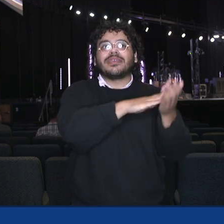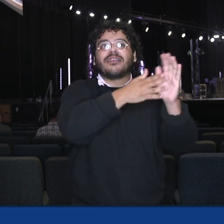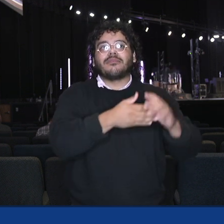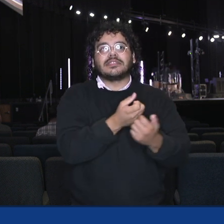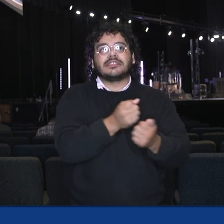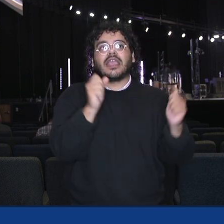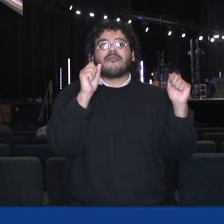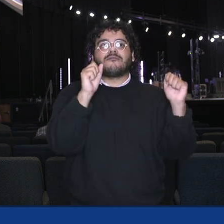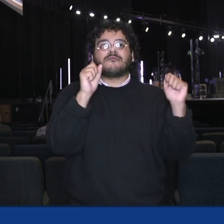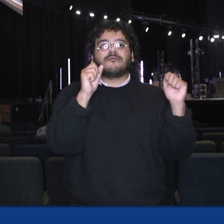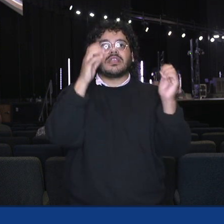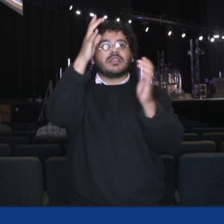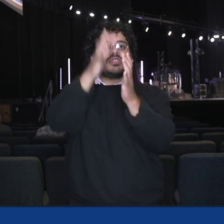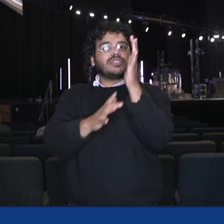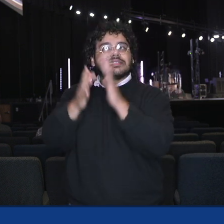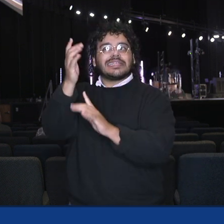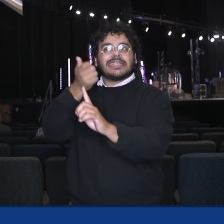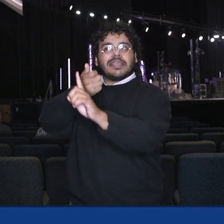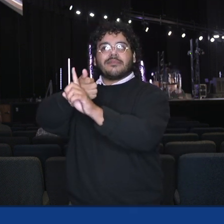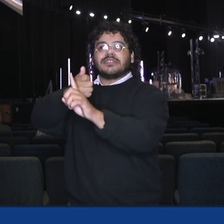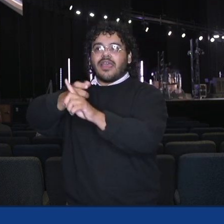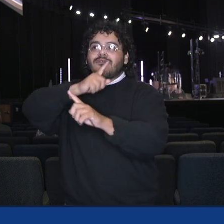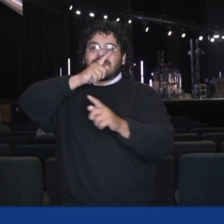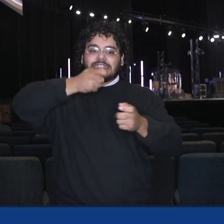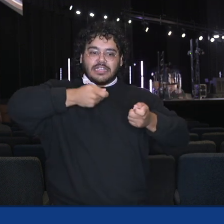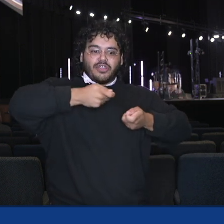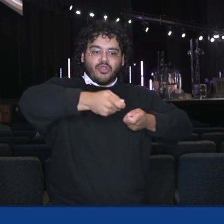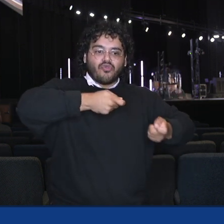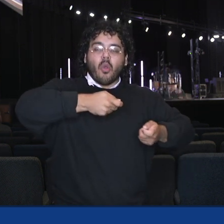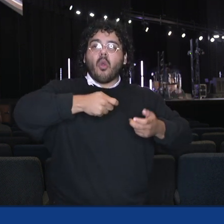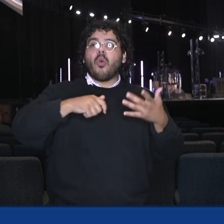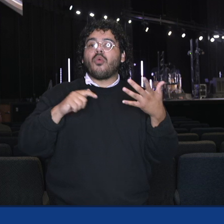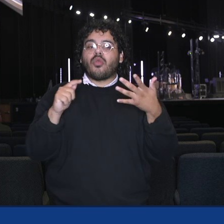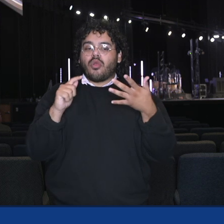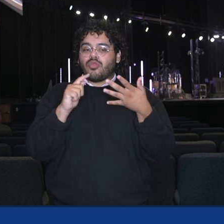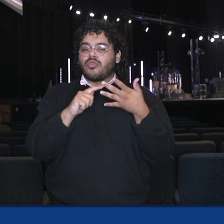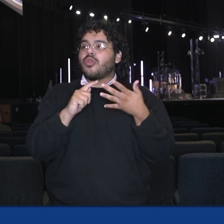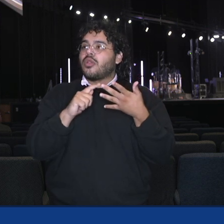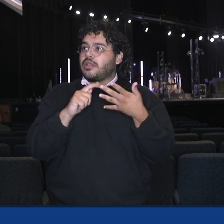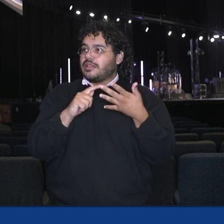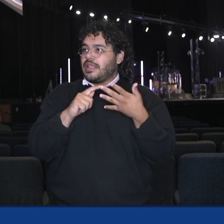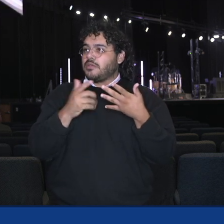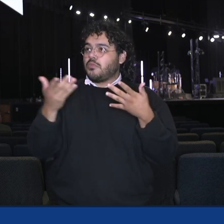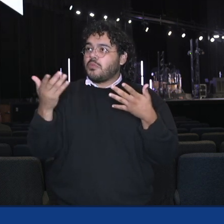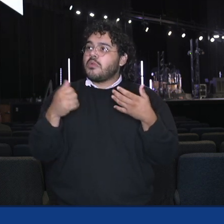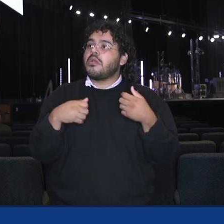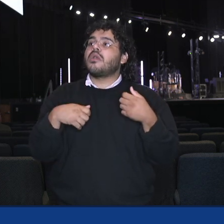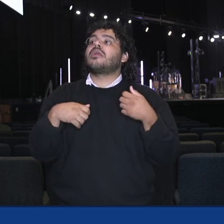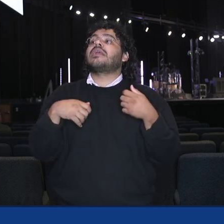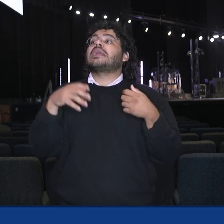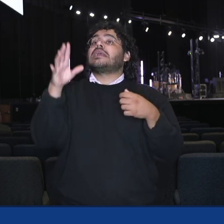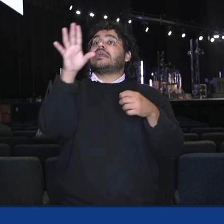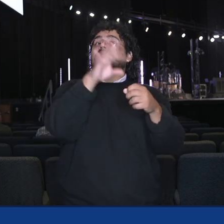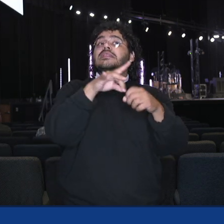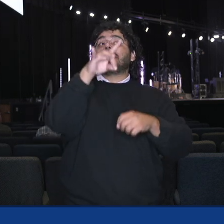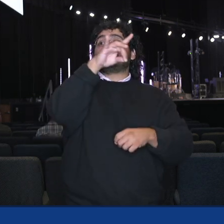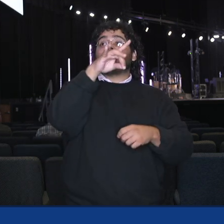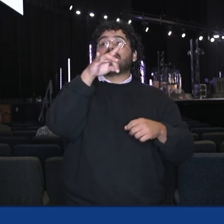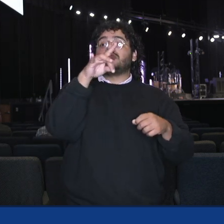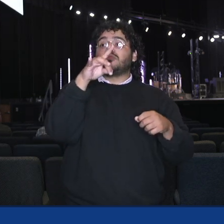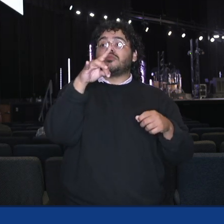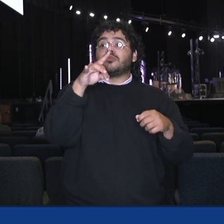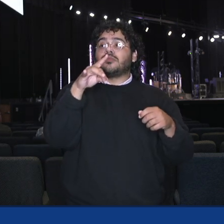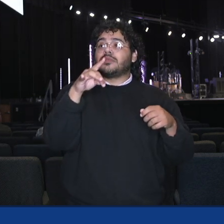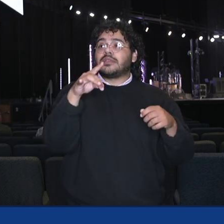was in control. The third thing that I want you to understand is that the spiritual condition in the situation was clear.